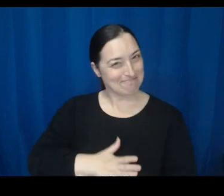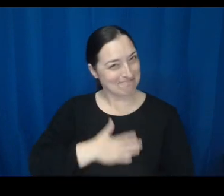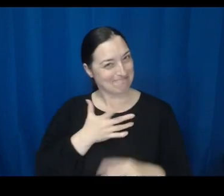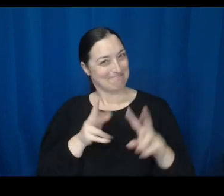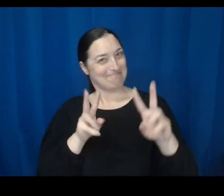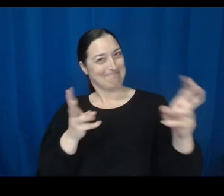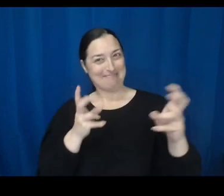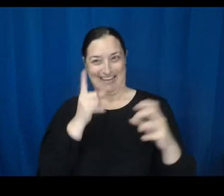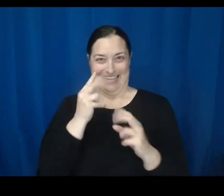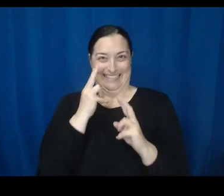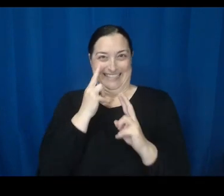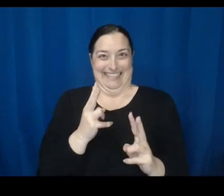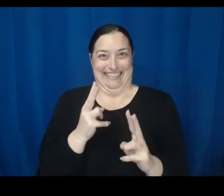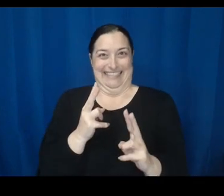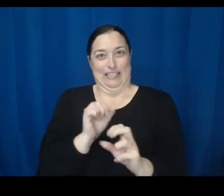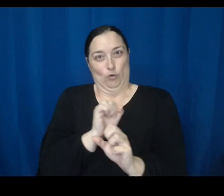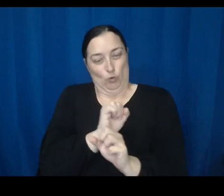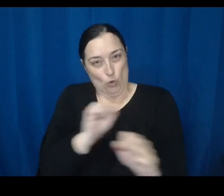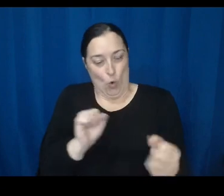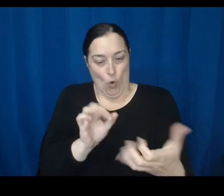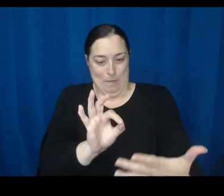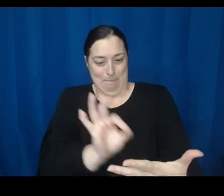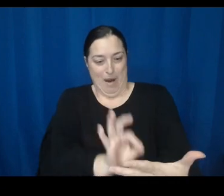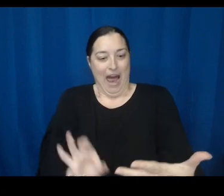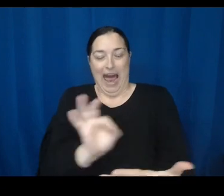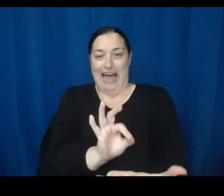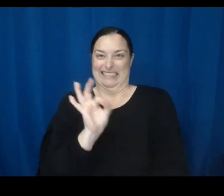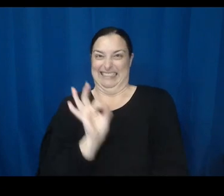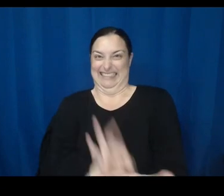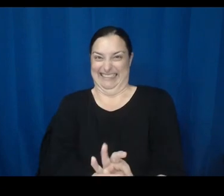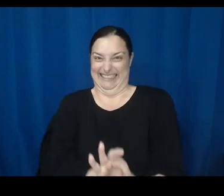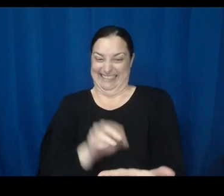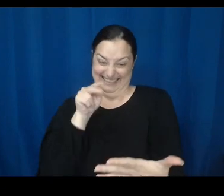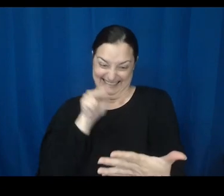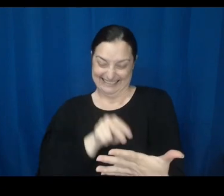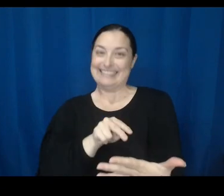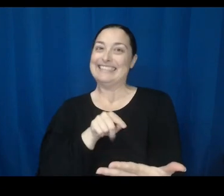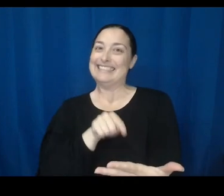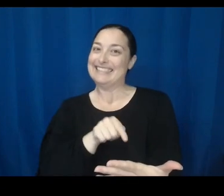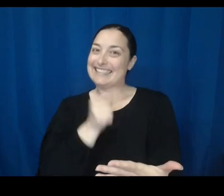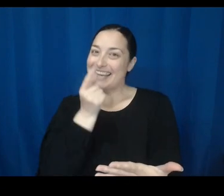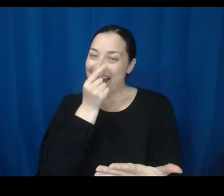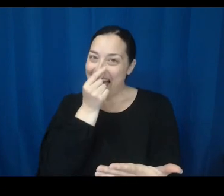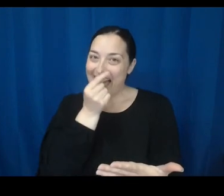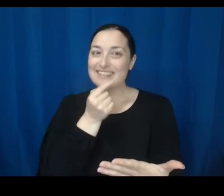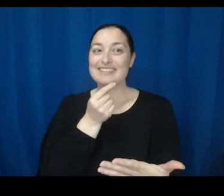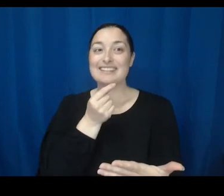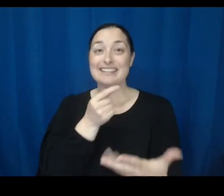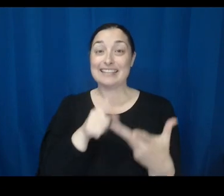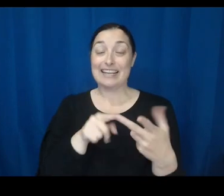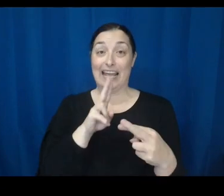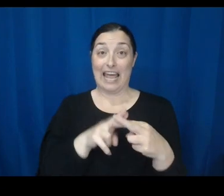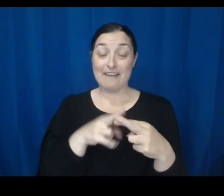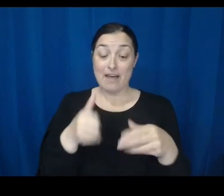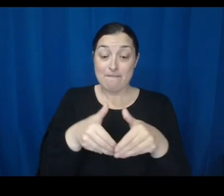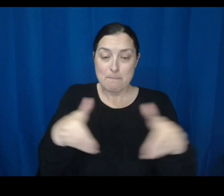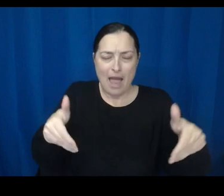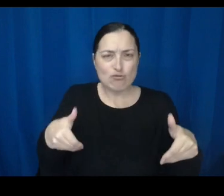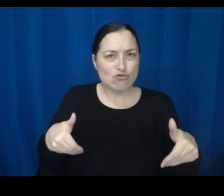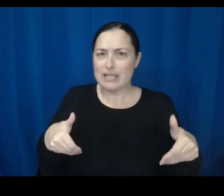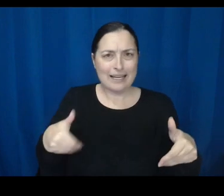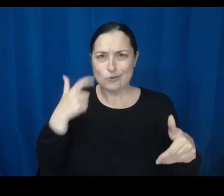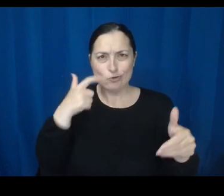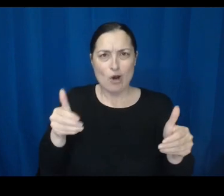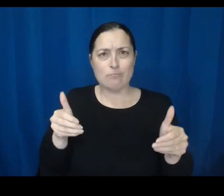your mark making right there on the paper. But for everyone to just, you know, if you find a boundary, try to push it, try to find your own